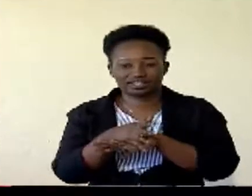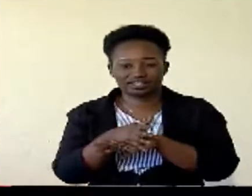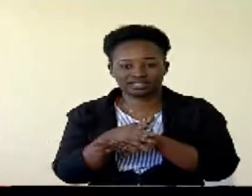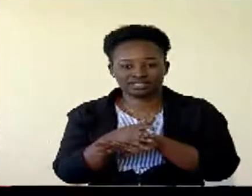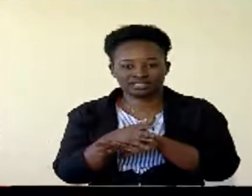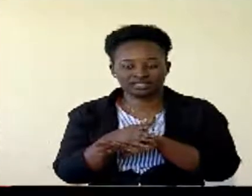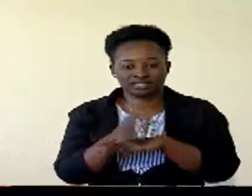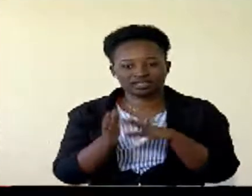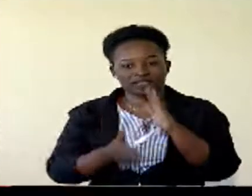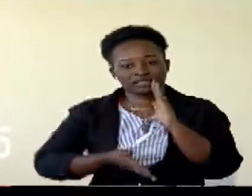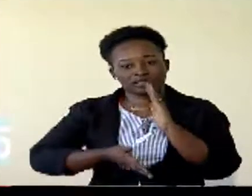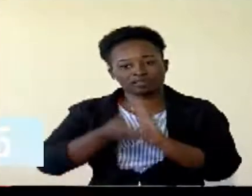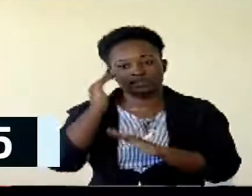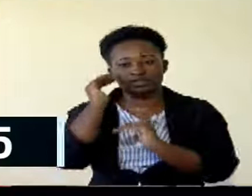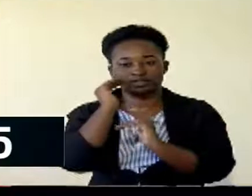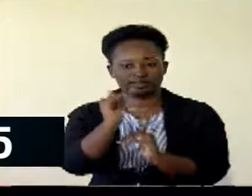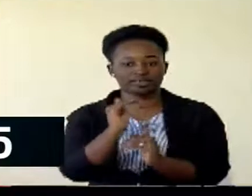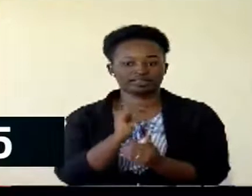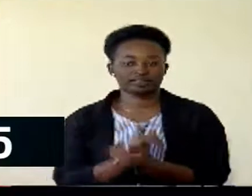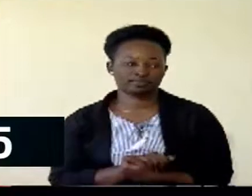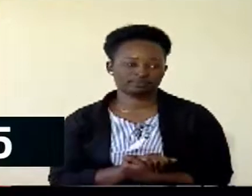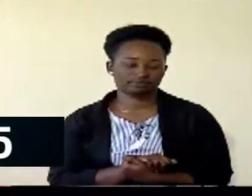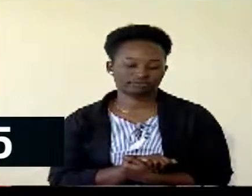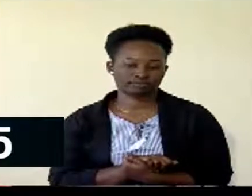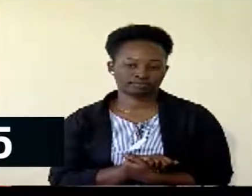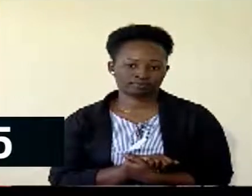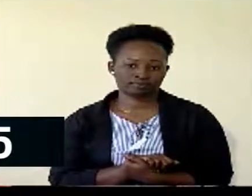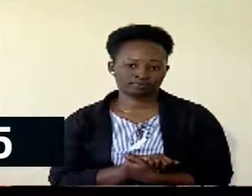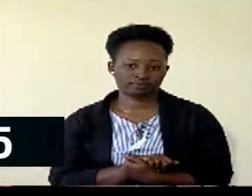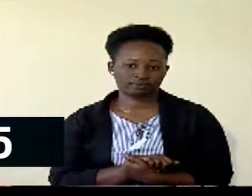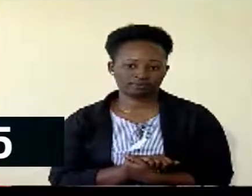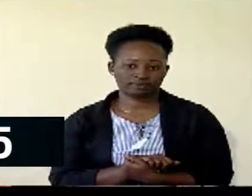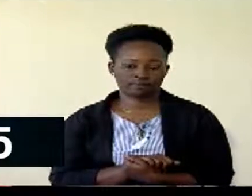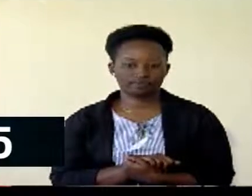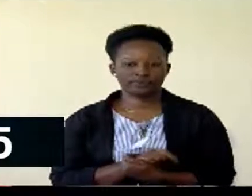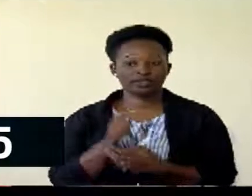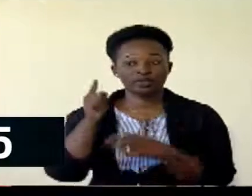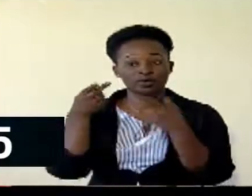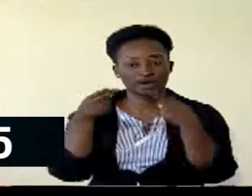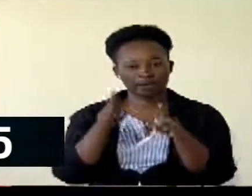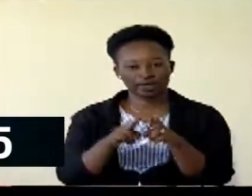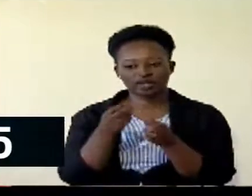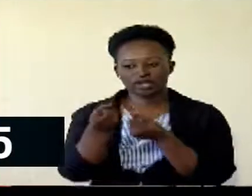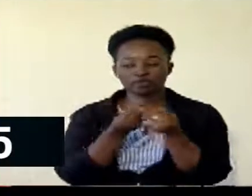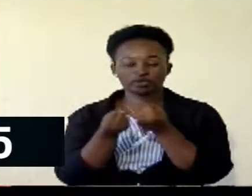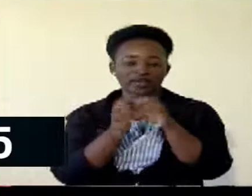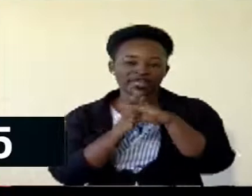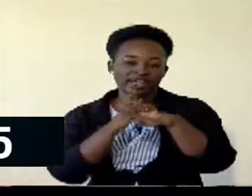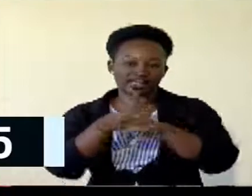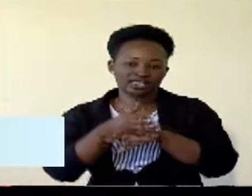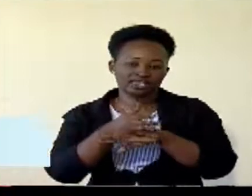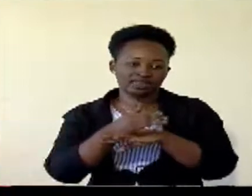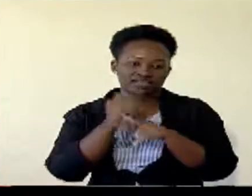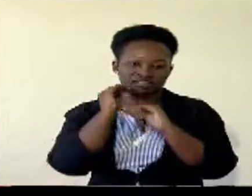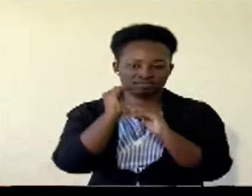the set limit. That is what has happened. The car has now exceeded the